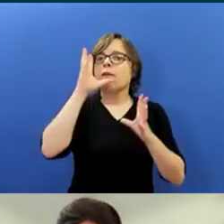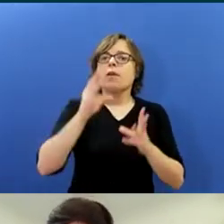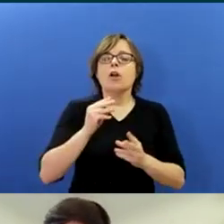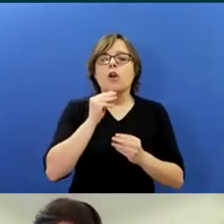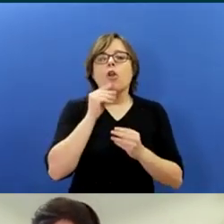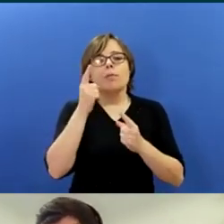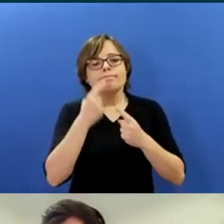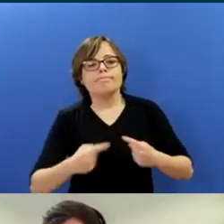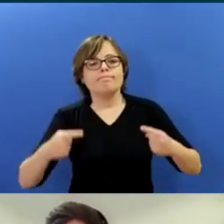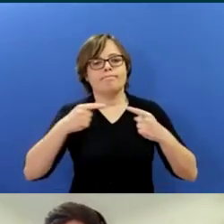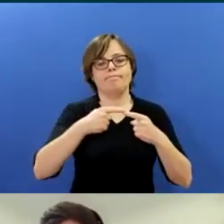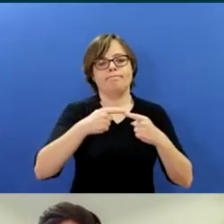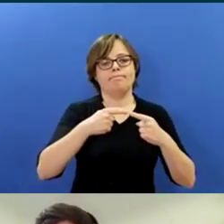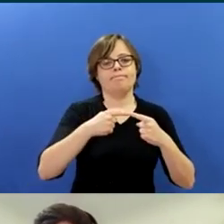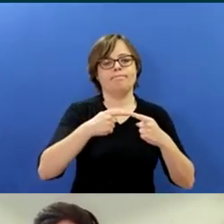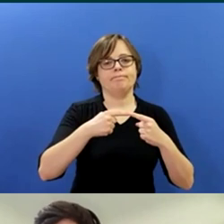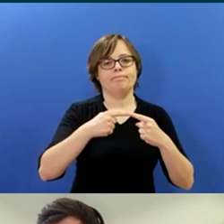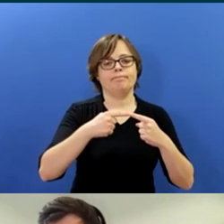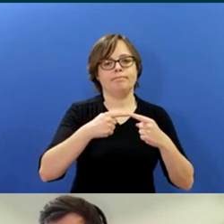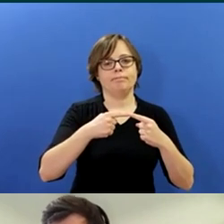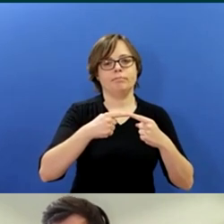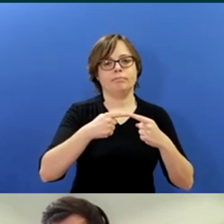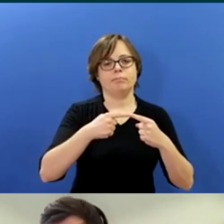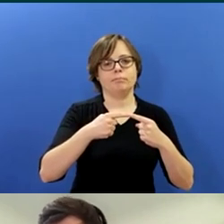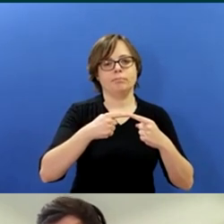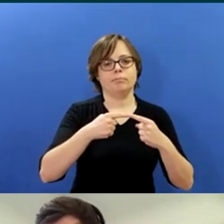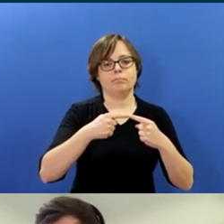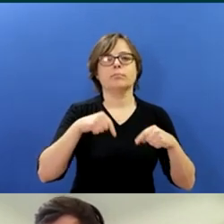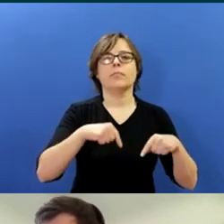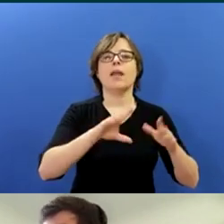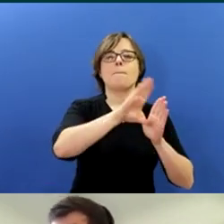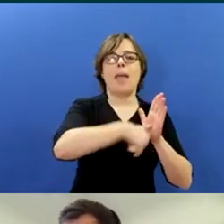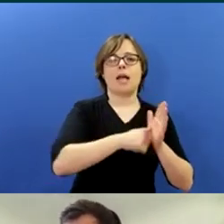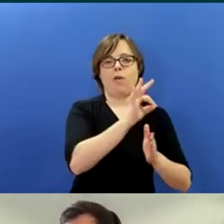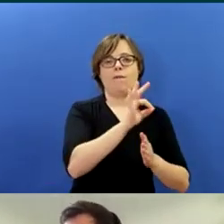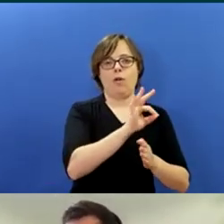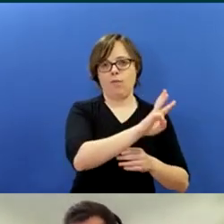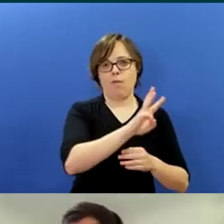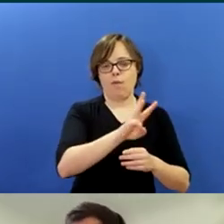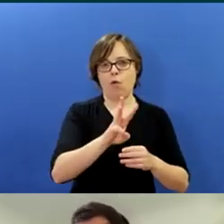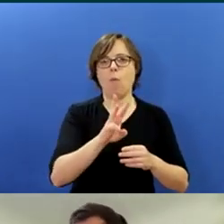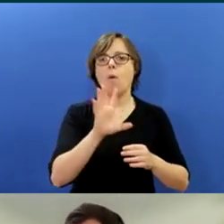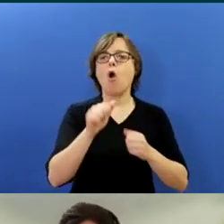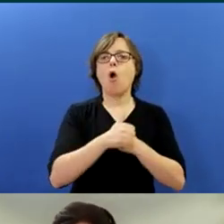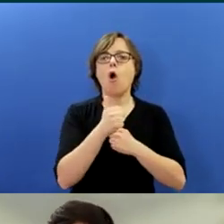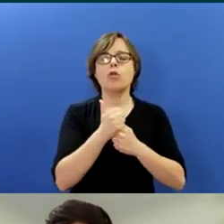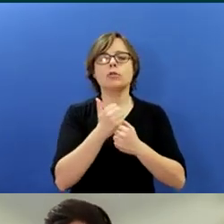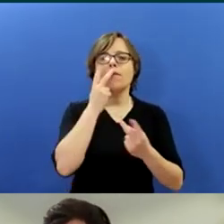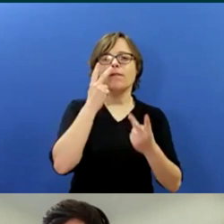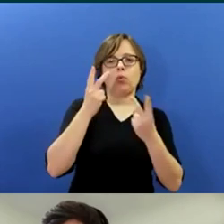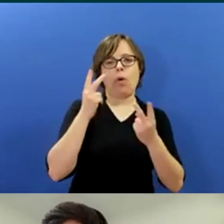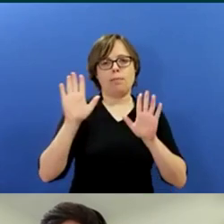of the city of Zurich. It looks quite similar. So, and in the background runs the DeciDeem